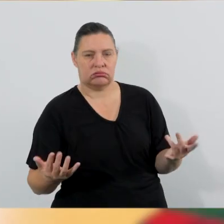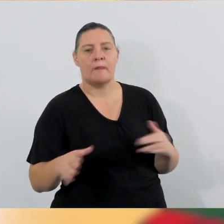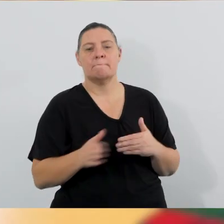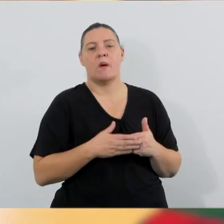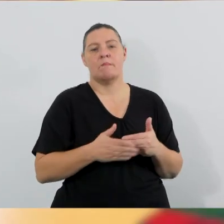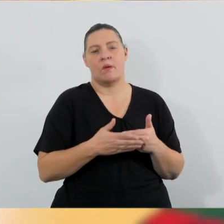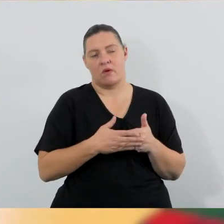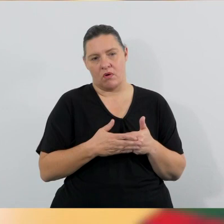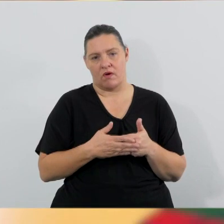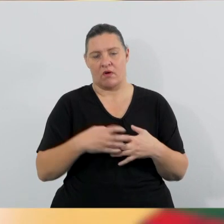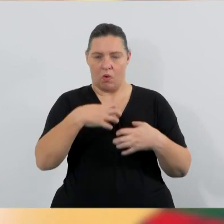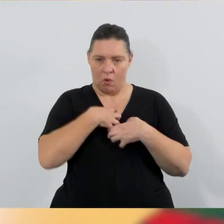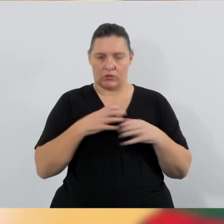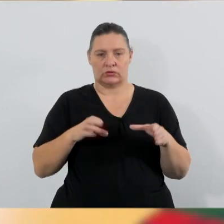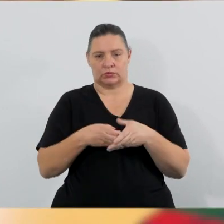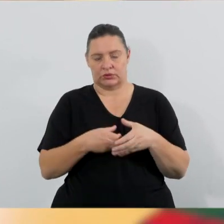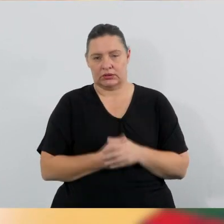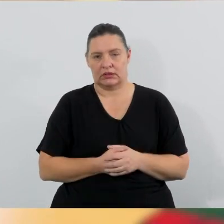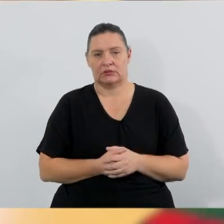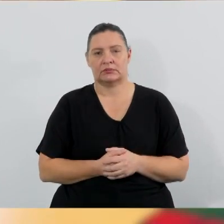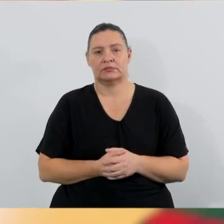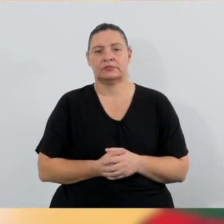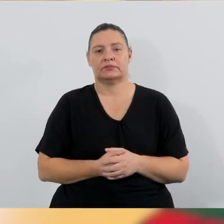make many of your own kind.